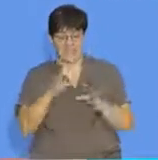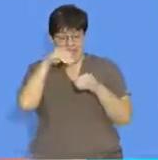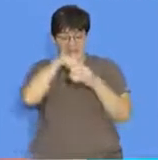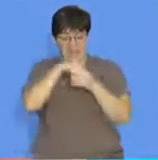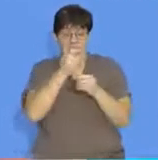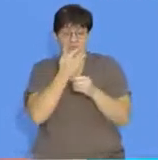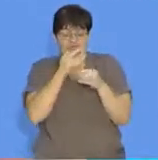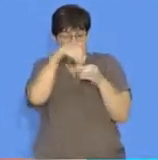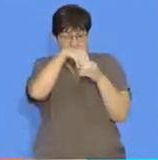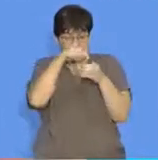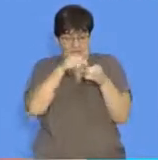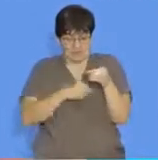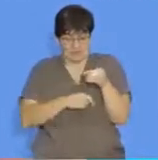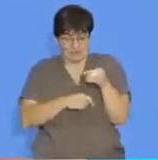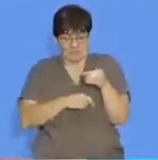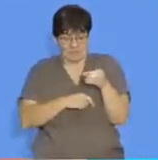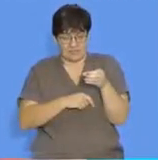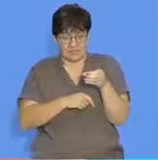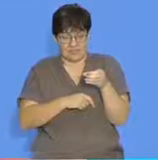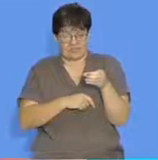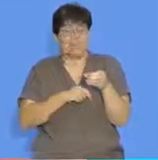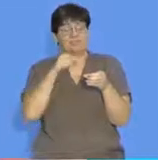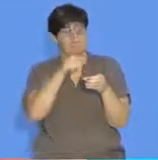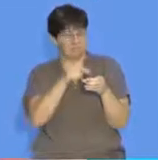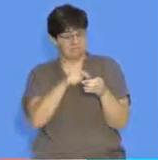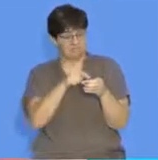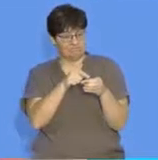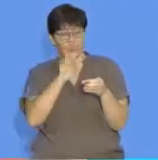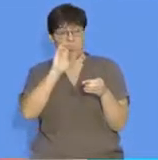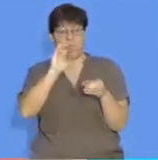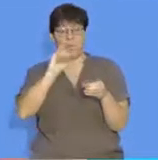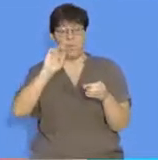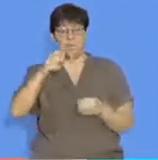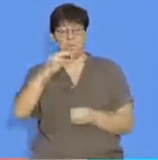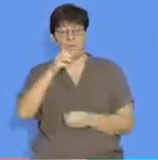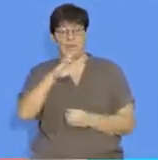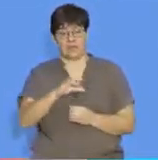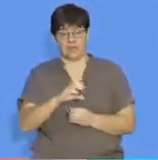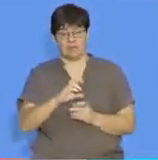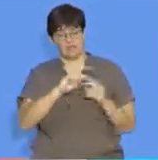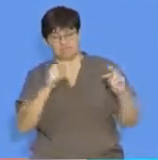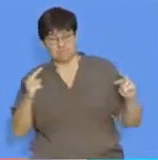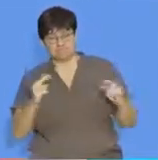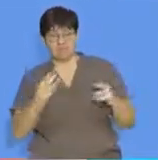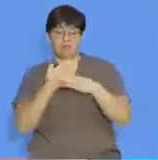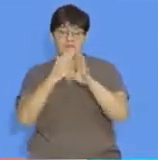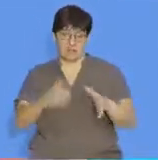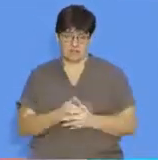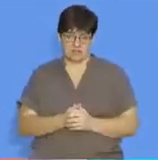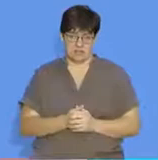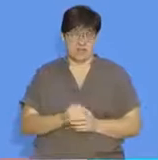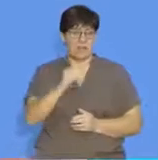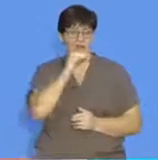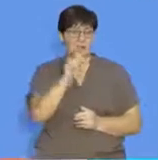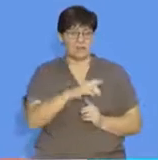resistor inside the battery or the internal resistance of a battery is actually an ohmic type of a resistor. What